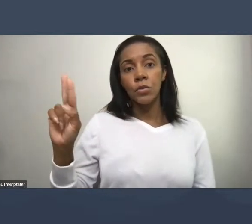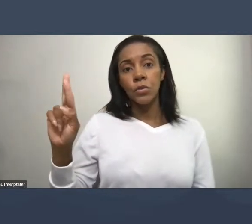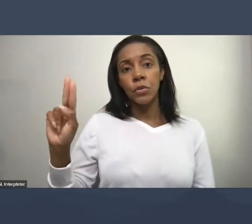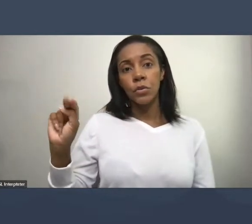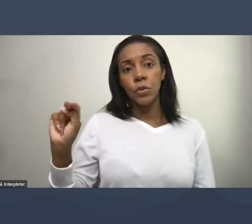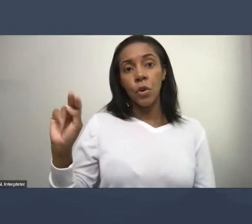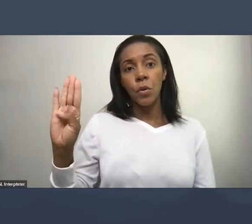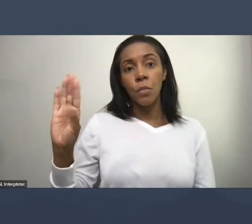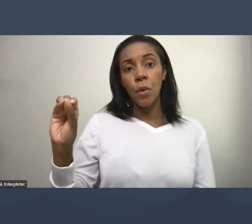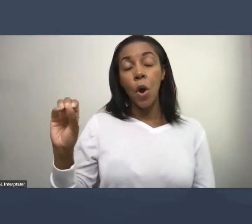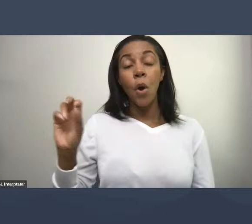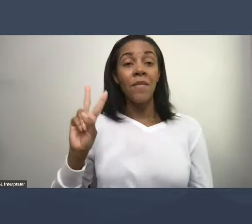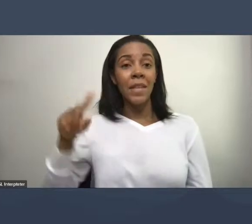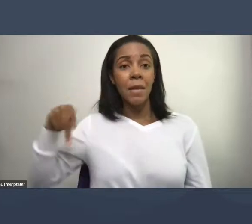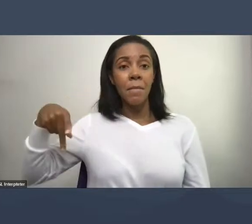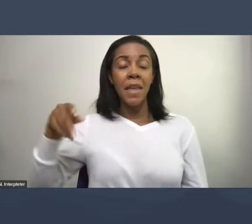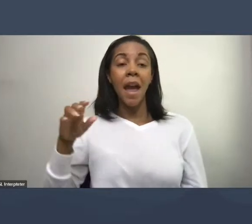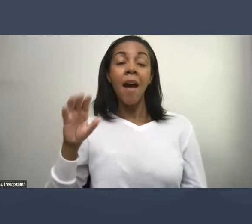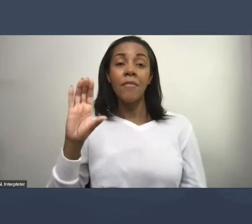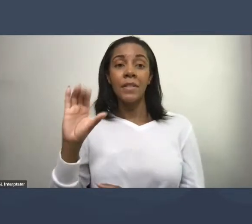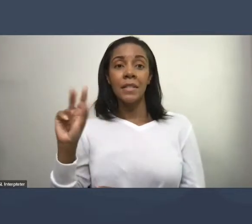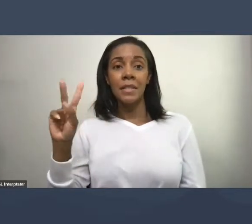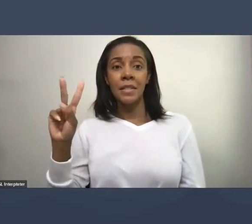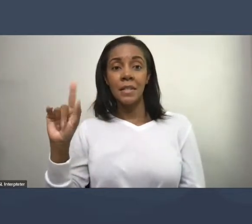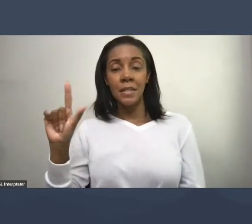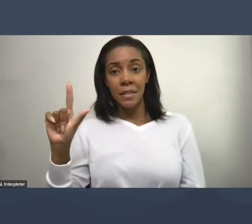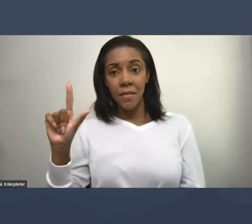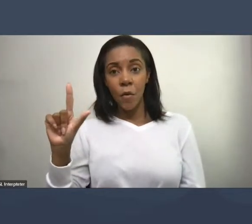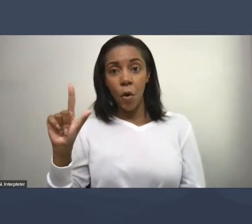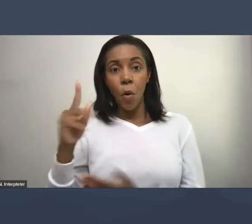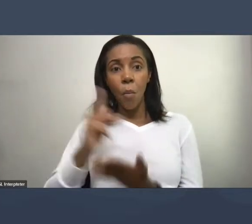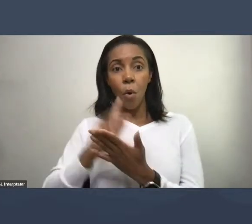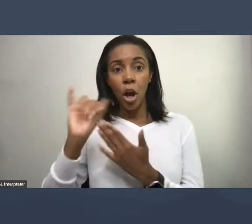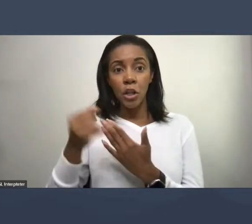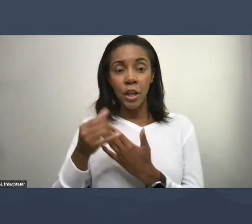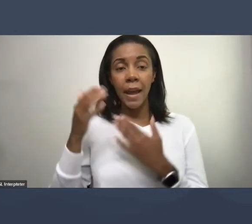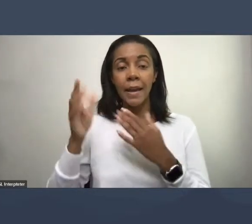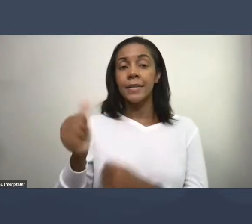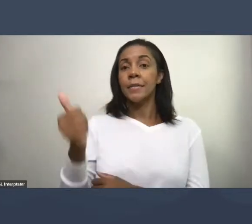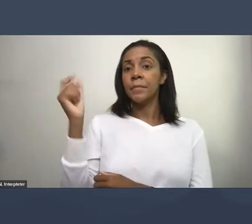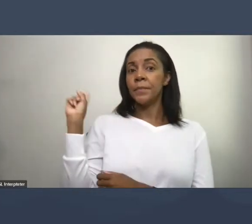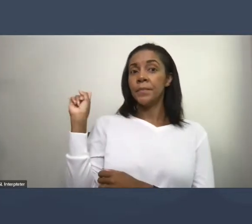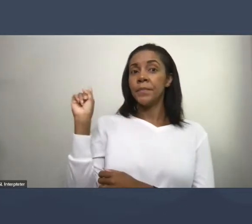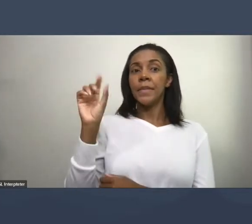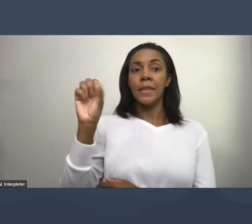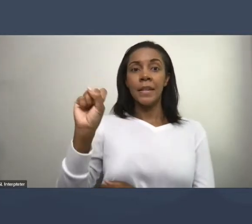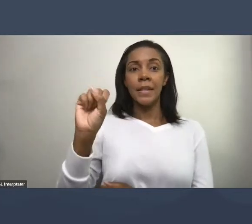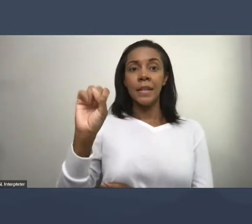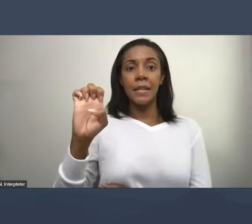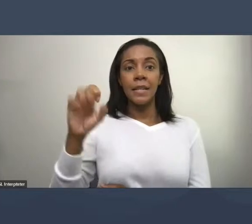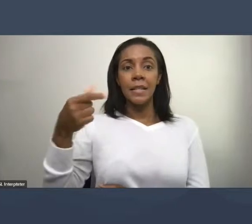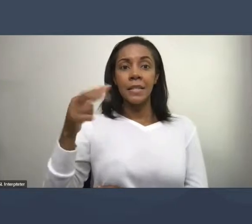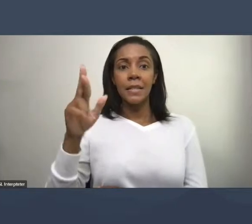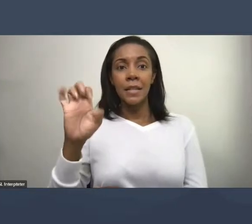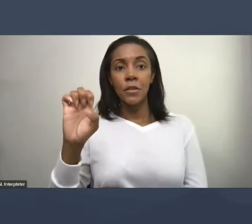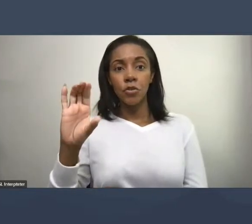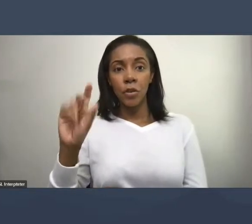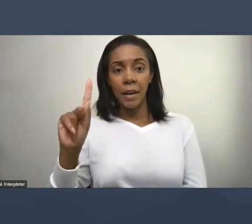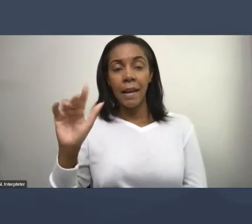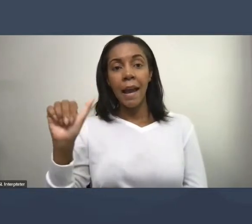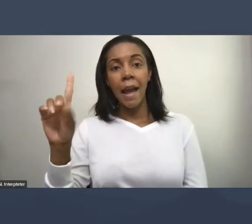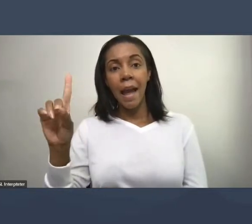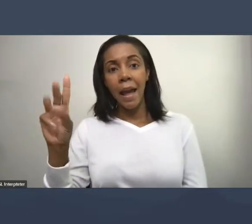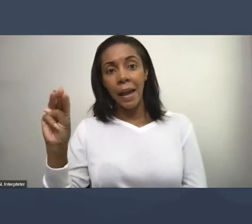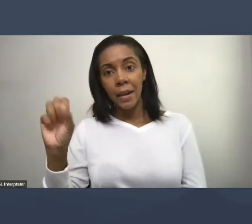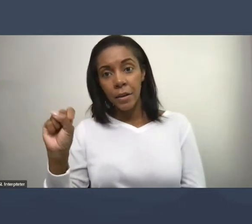Scott is VP of Civil Projects. Cedric Adams, here Cedric Adams is Principal and Project